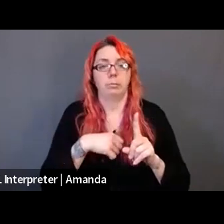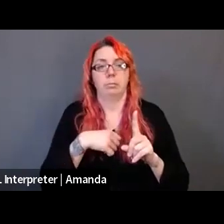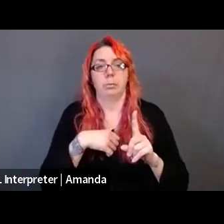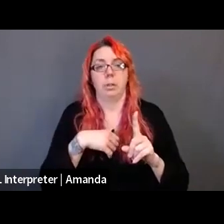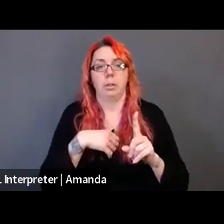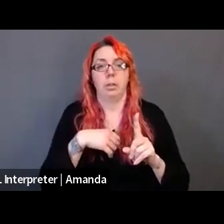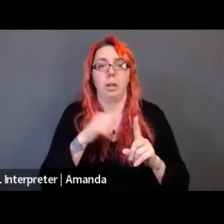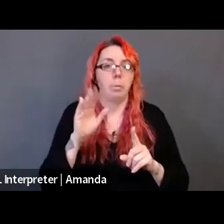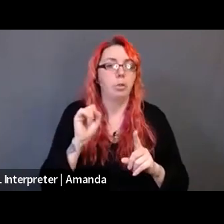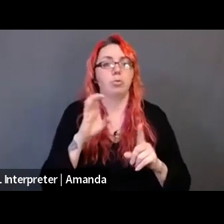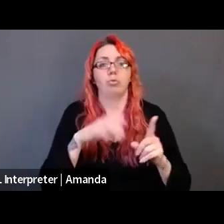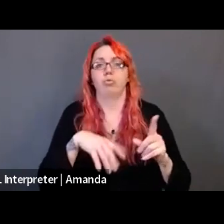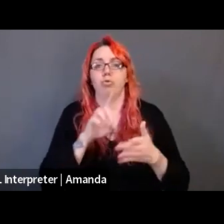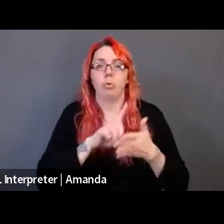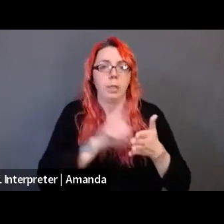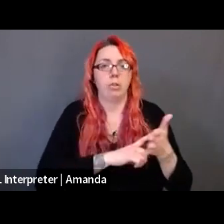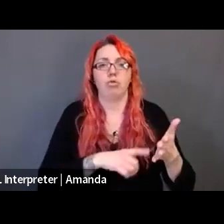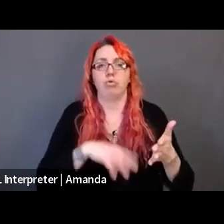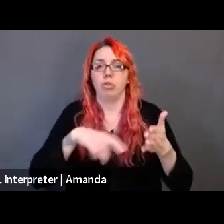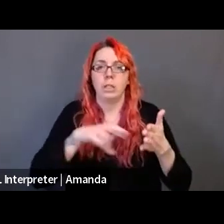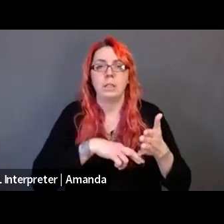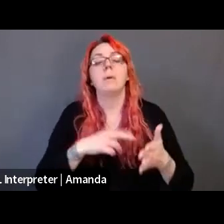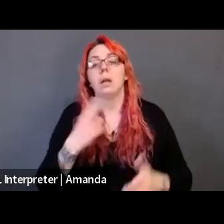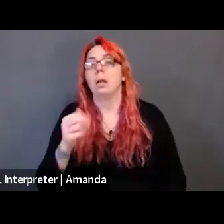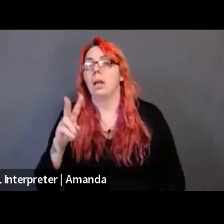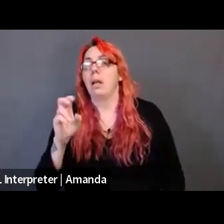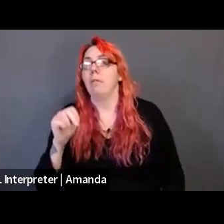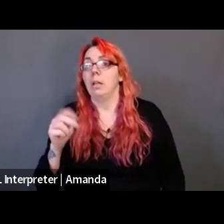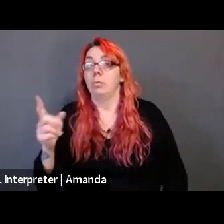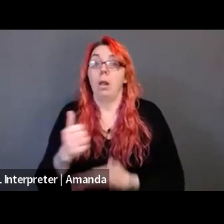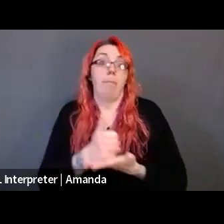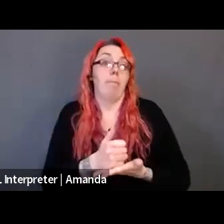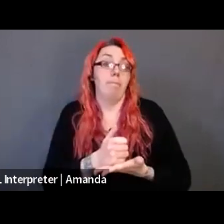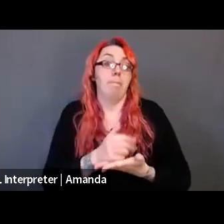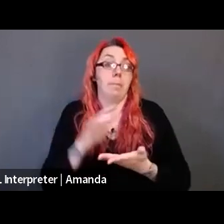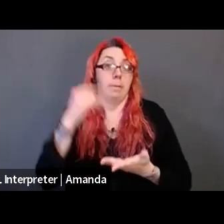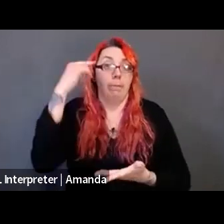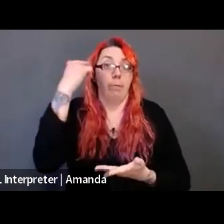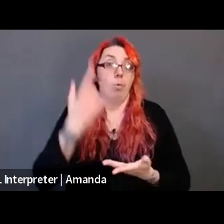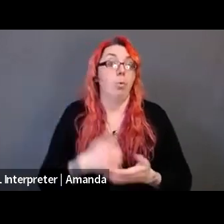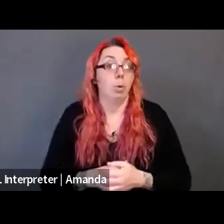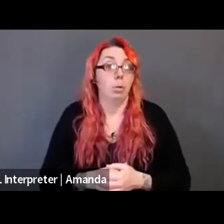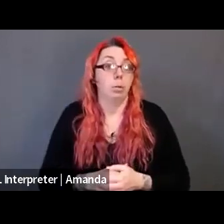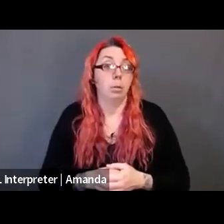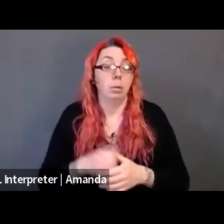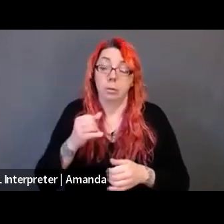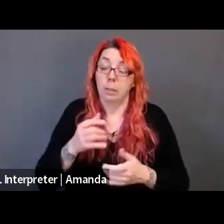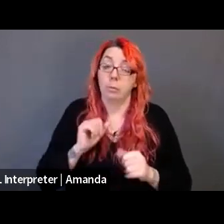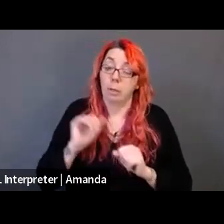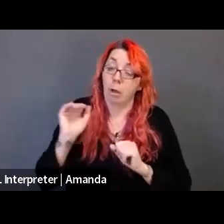racism, anything like that. The Haven helpline is there for them to get help and to get information on what their options